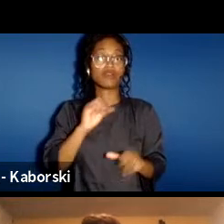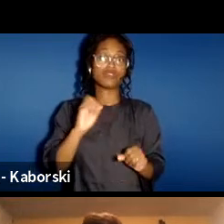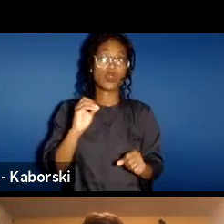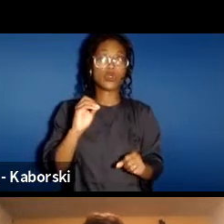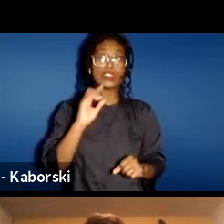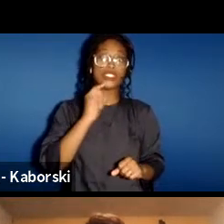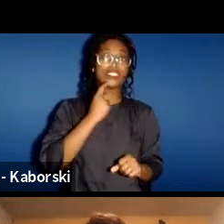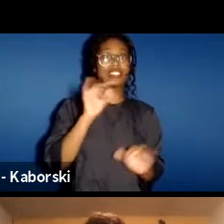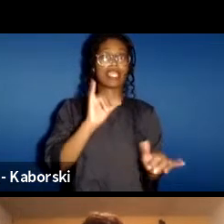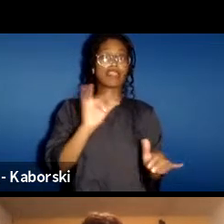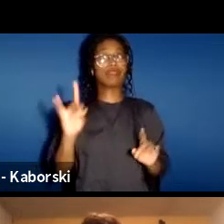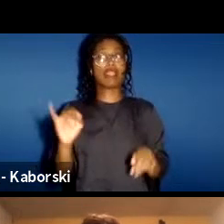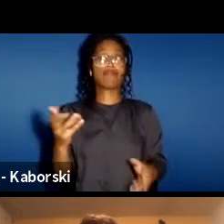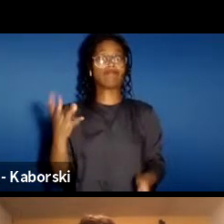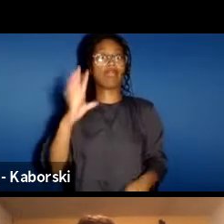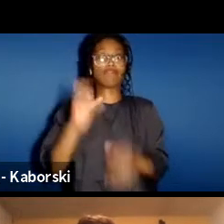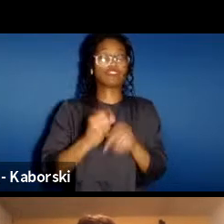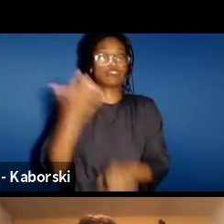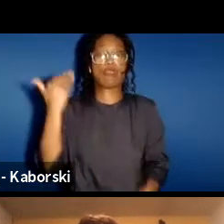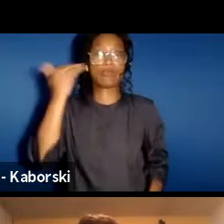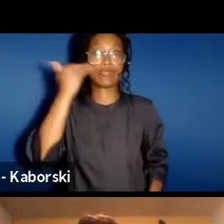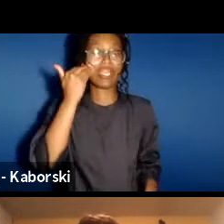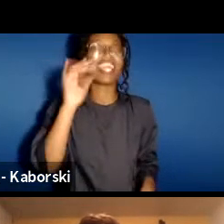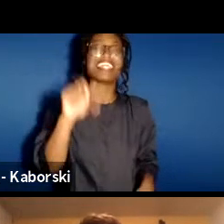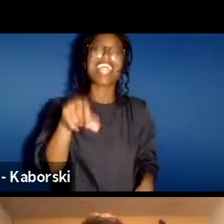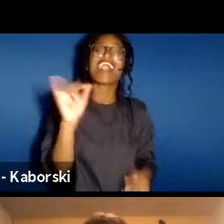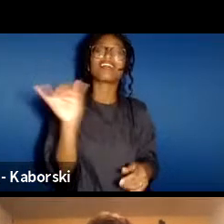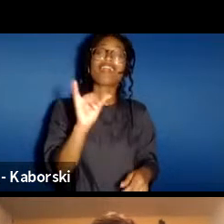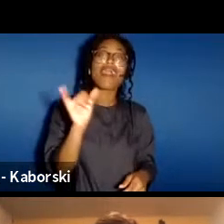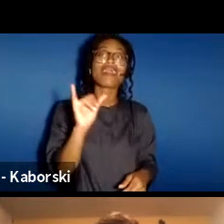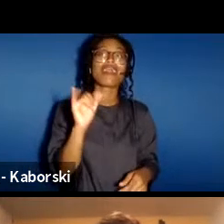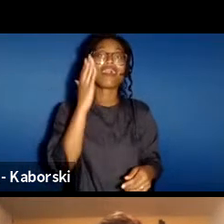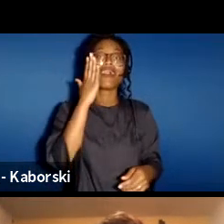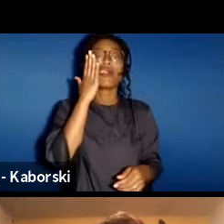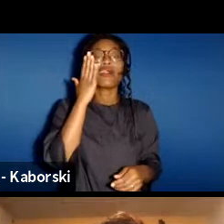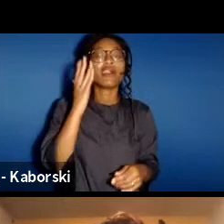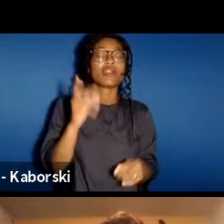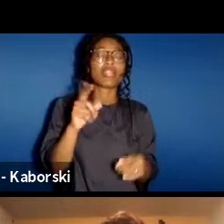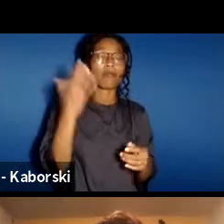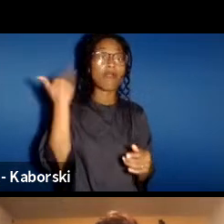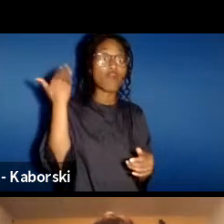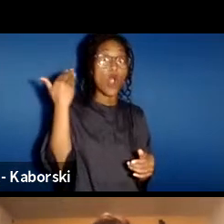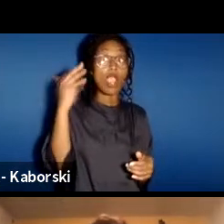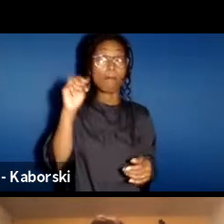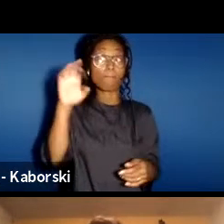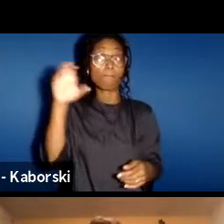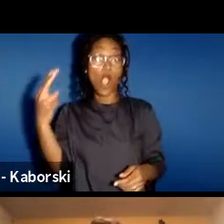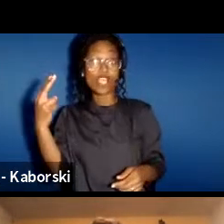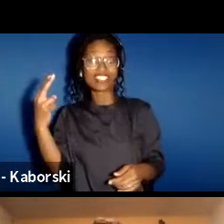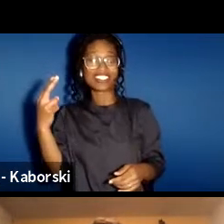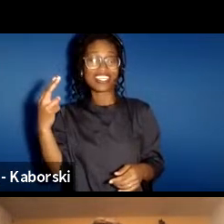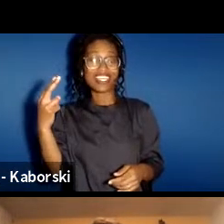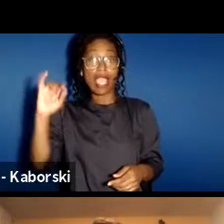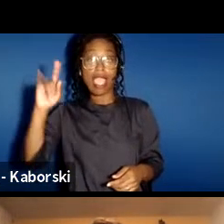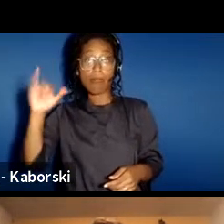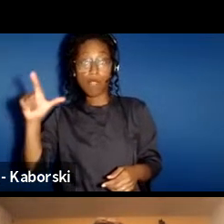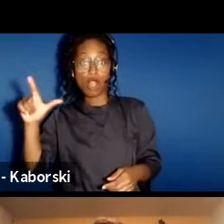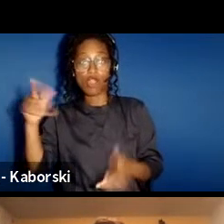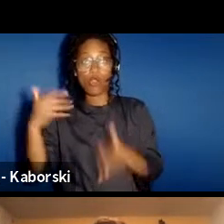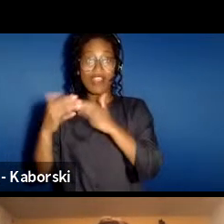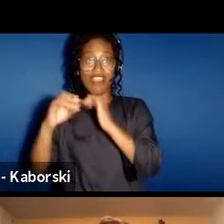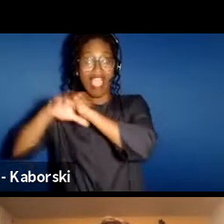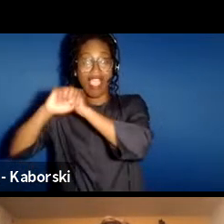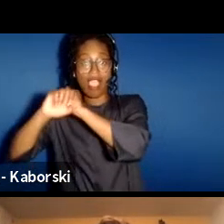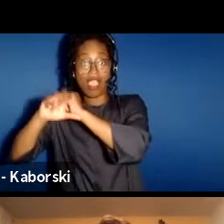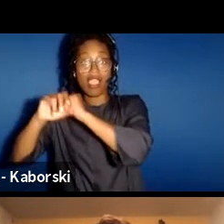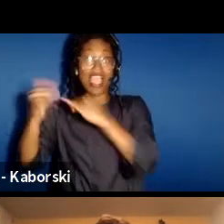ago. Well, it's like a pendulum, right? I mean, like when, you know, what was like in March, April, we're here where every ad was